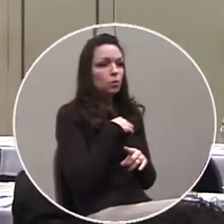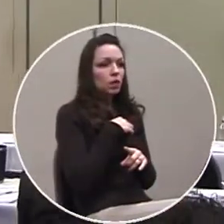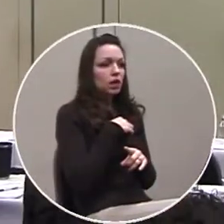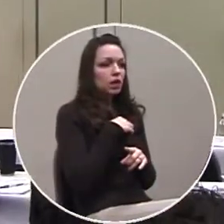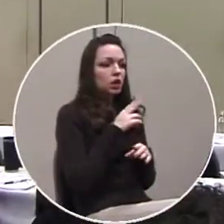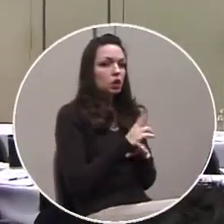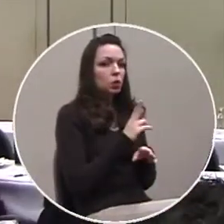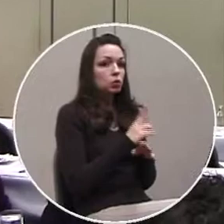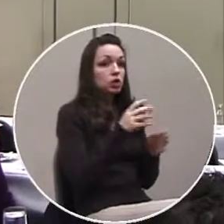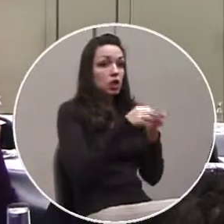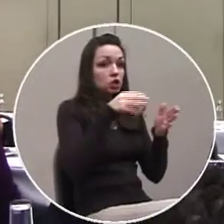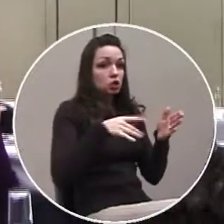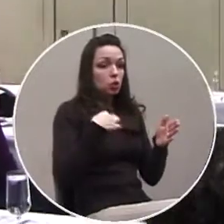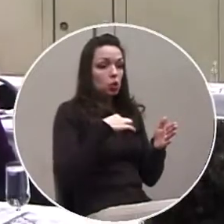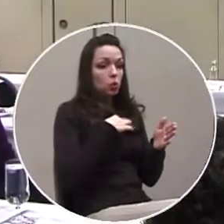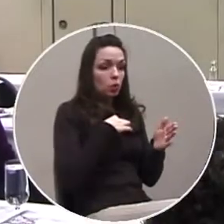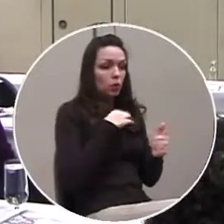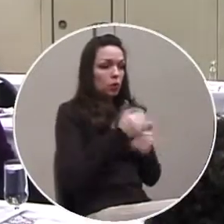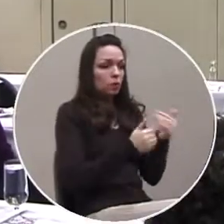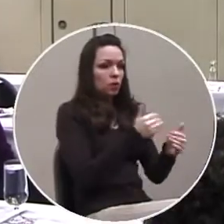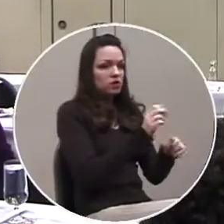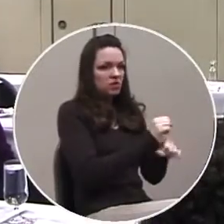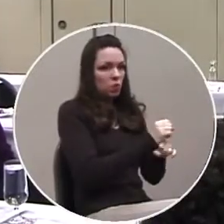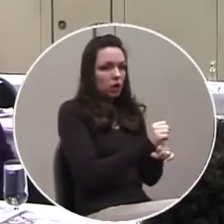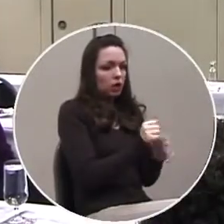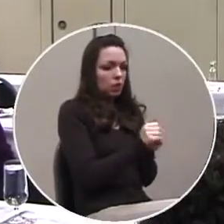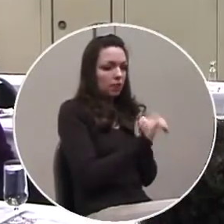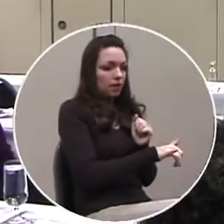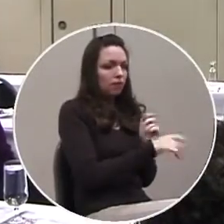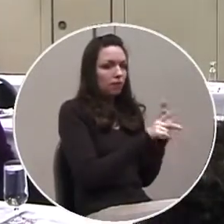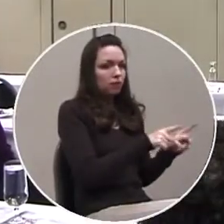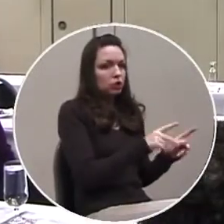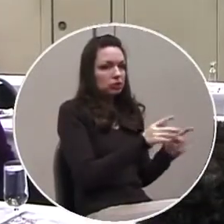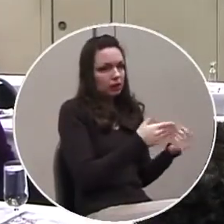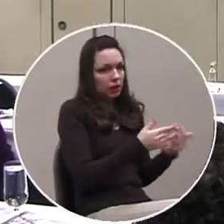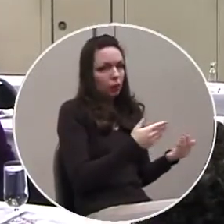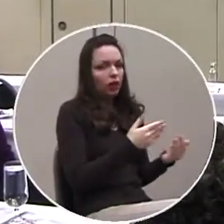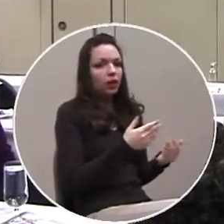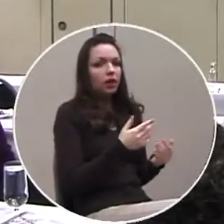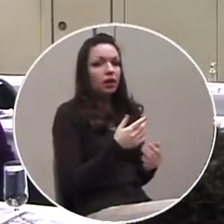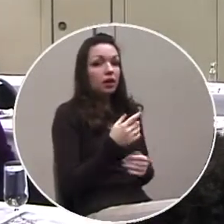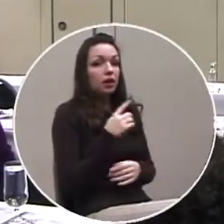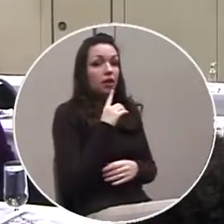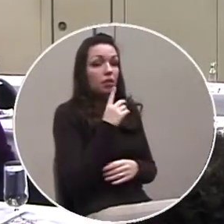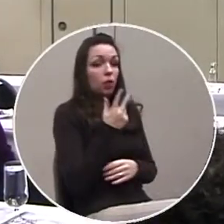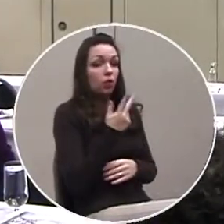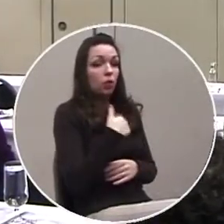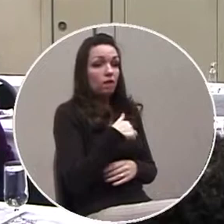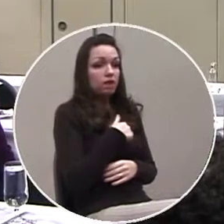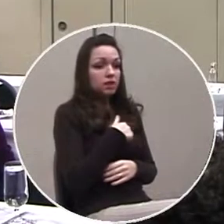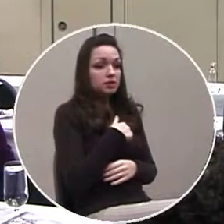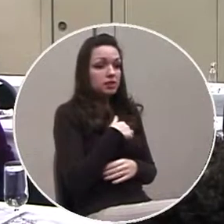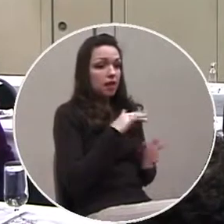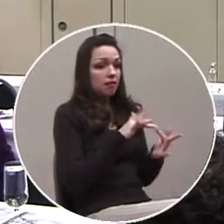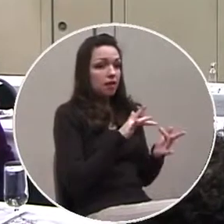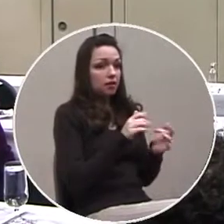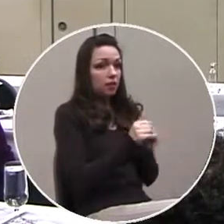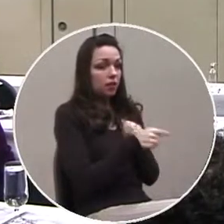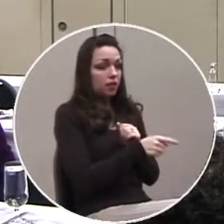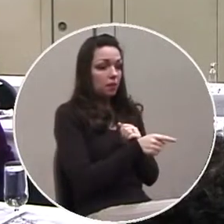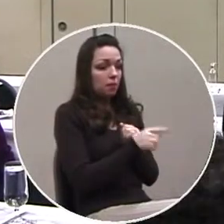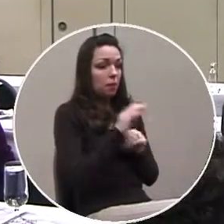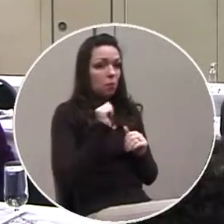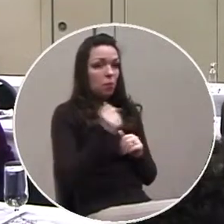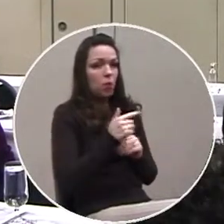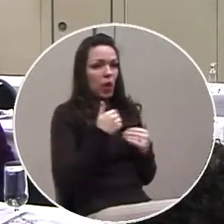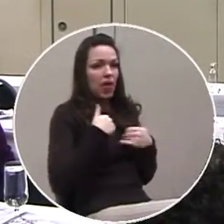We used a student that we were in the process of working on anyway, and what was interesting is there were 3 of us that had contact with him, but we all had